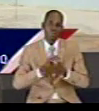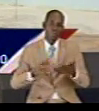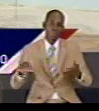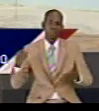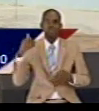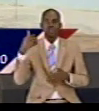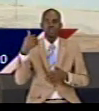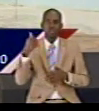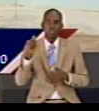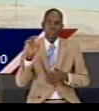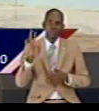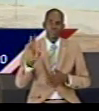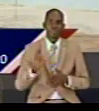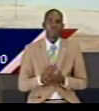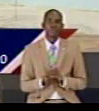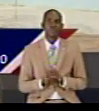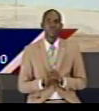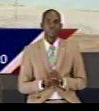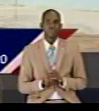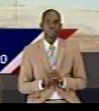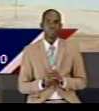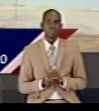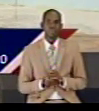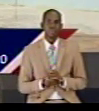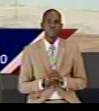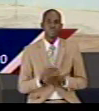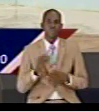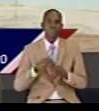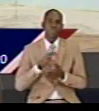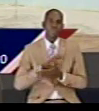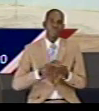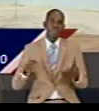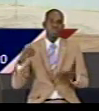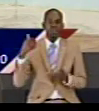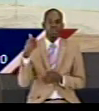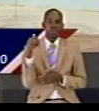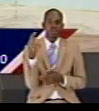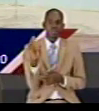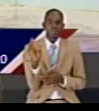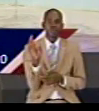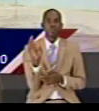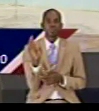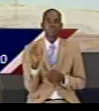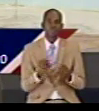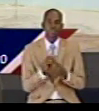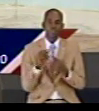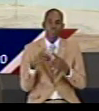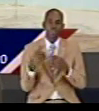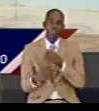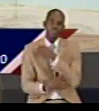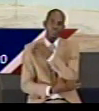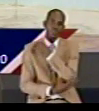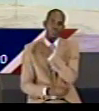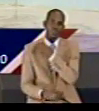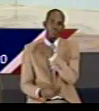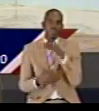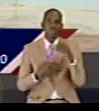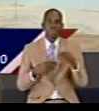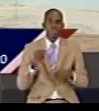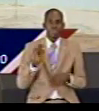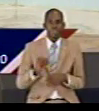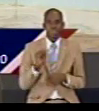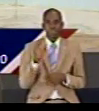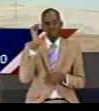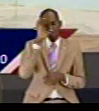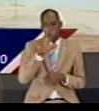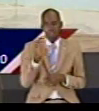reading from verse 17. In verse 17, when the poor and the needy seek